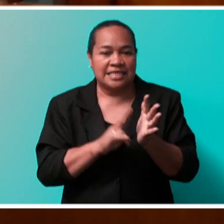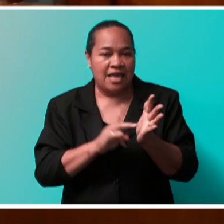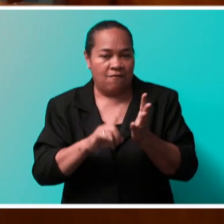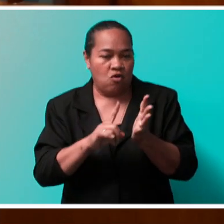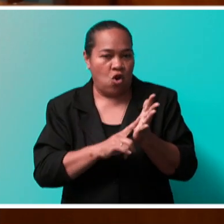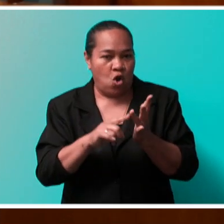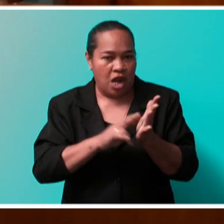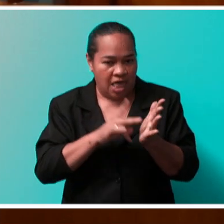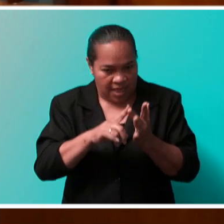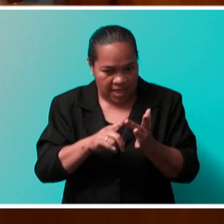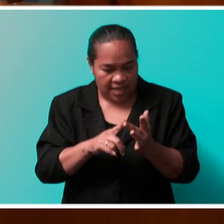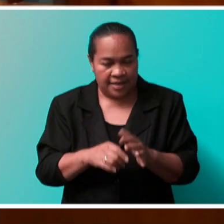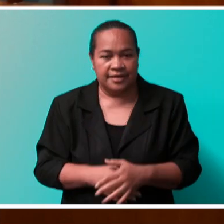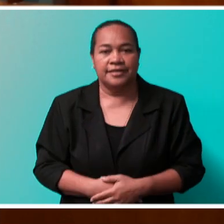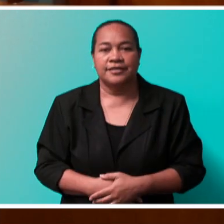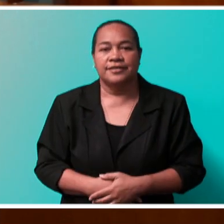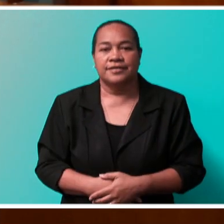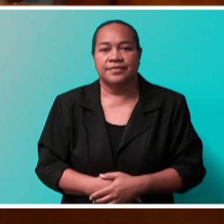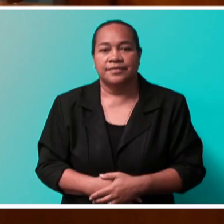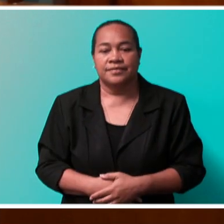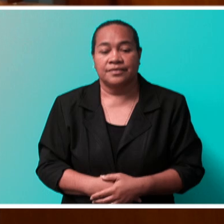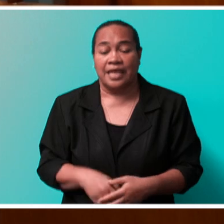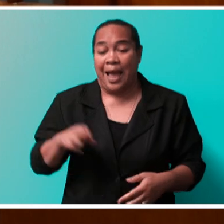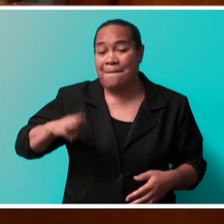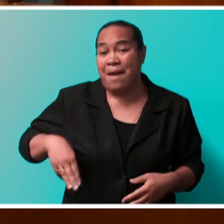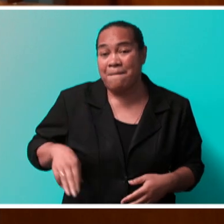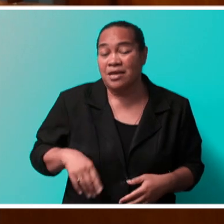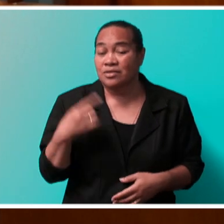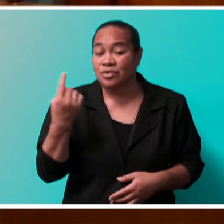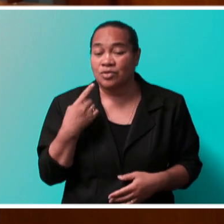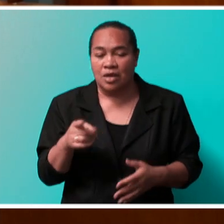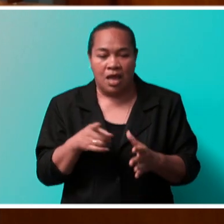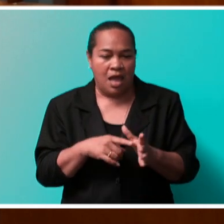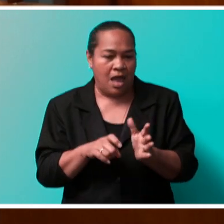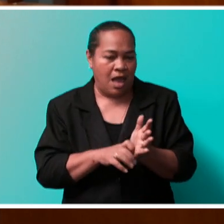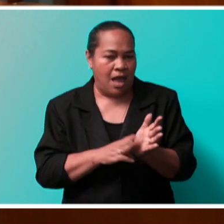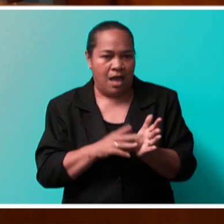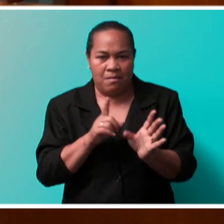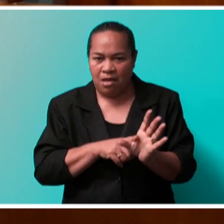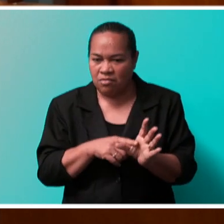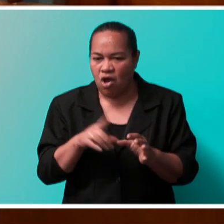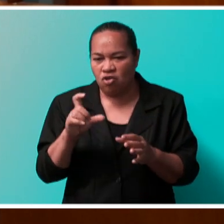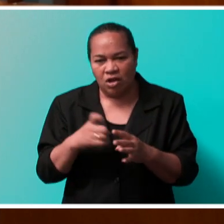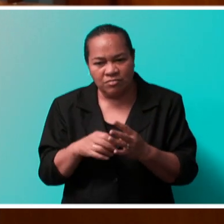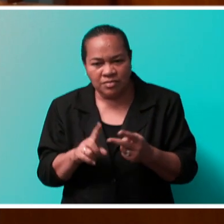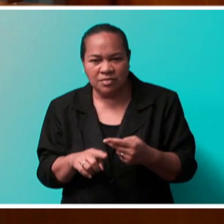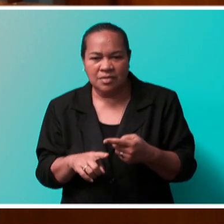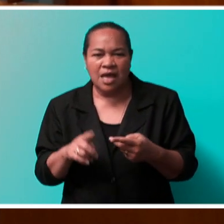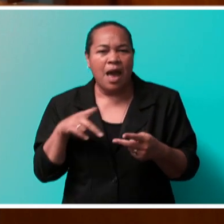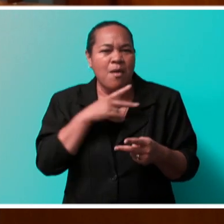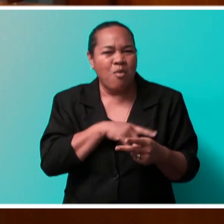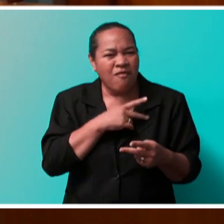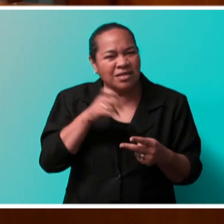Ratumayale Valentumua. Members, Mr. Ami Koli, Professor Unaisi Walu